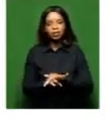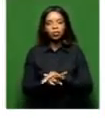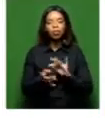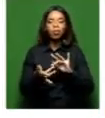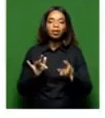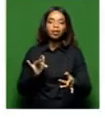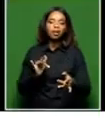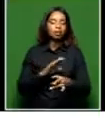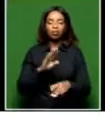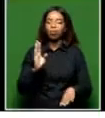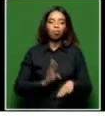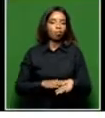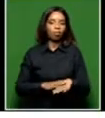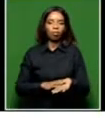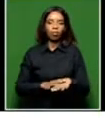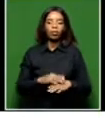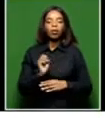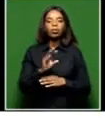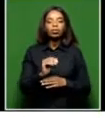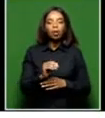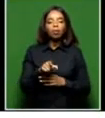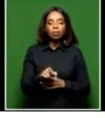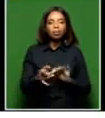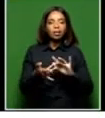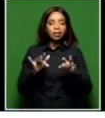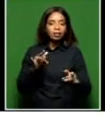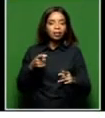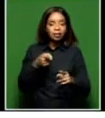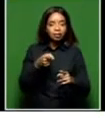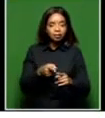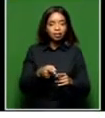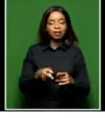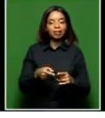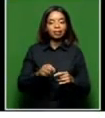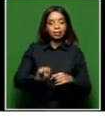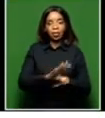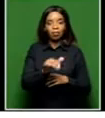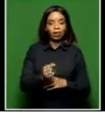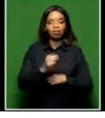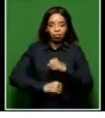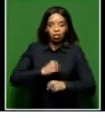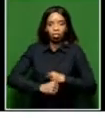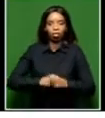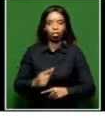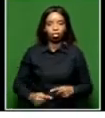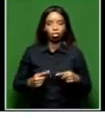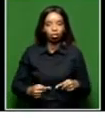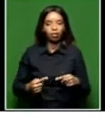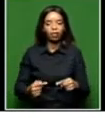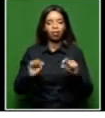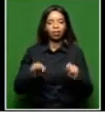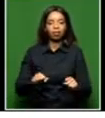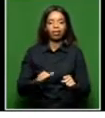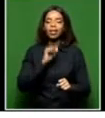internet as much, internet is still a growing factor in South Africa. So it's not